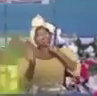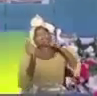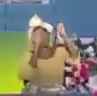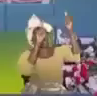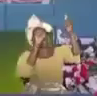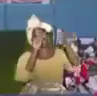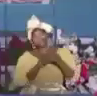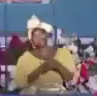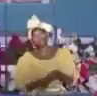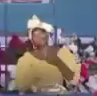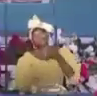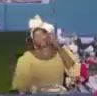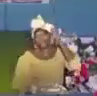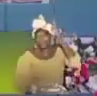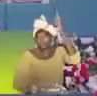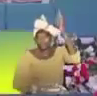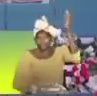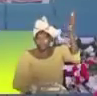come.